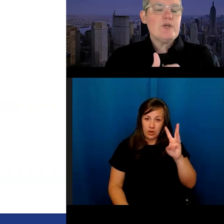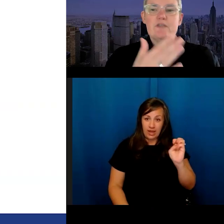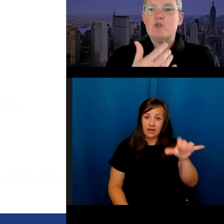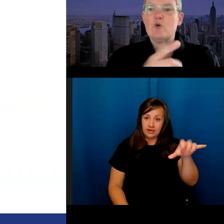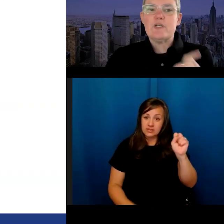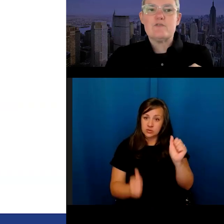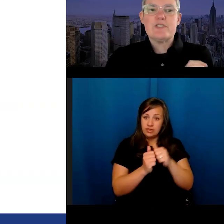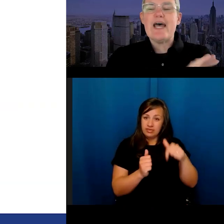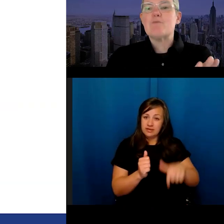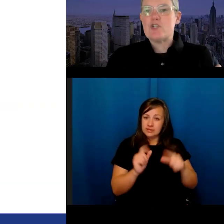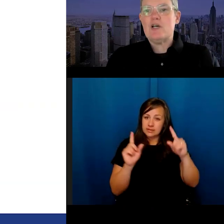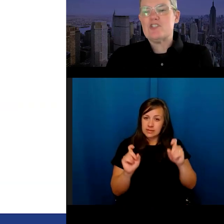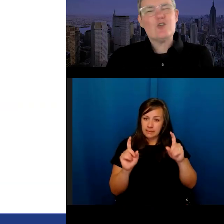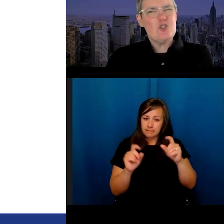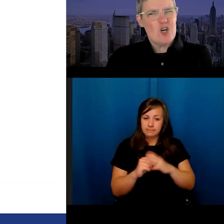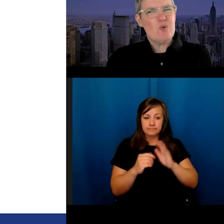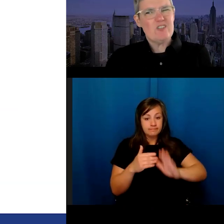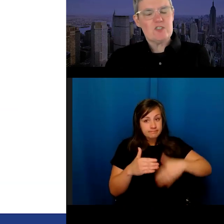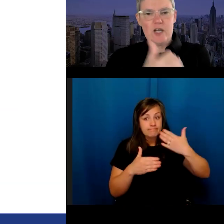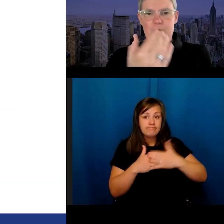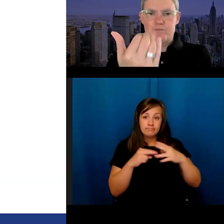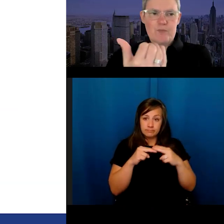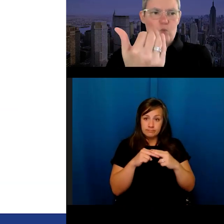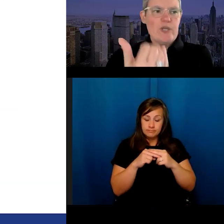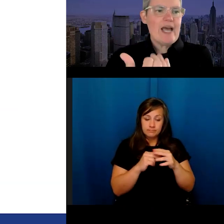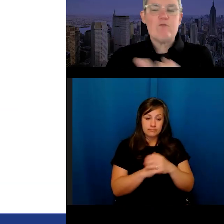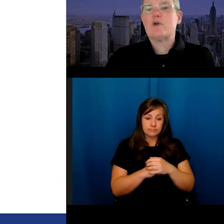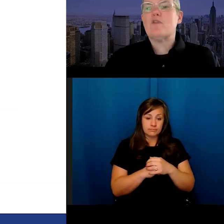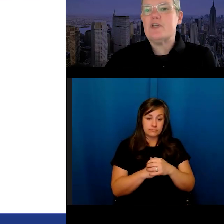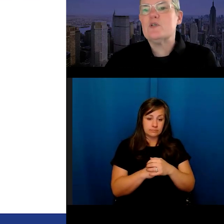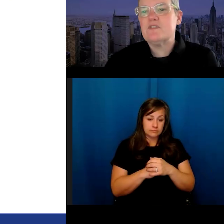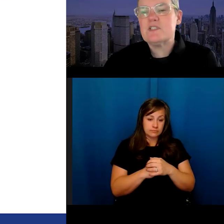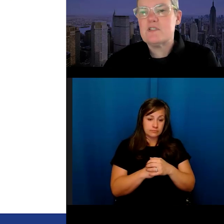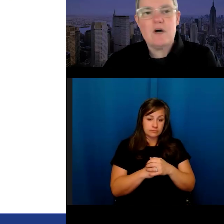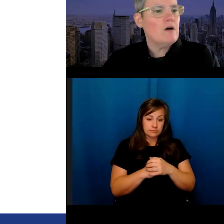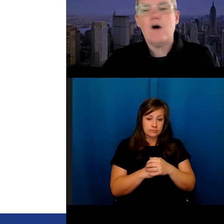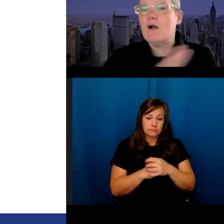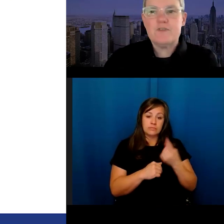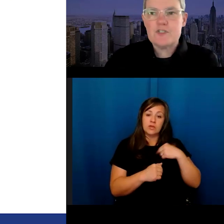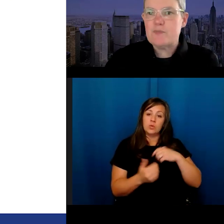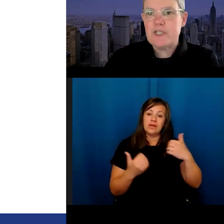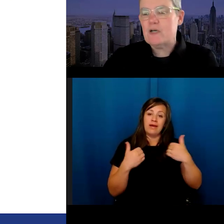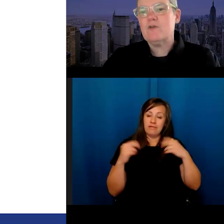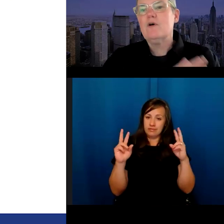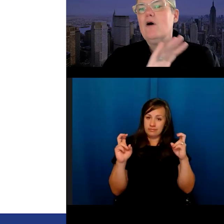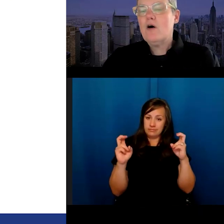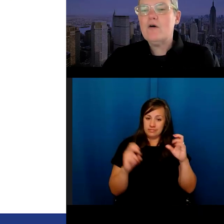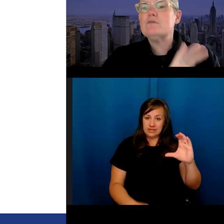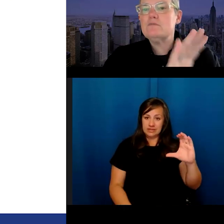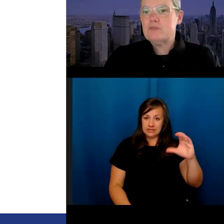Now I just want to give you a quick snapshot just so you know what it looks like. We have what are called the equivalents of all of our